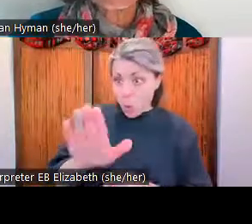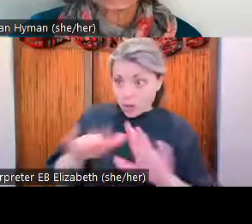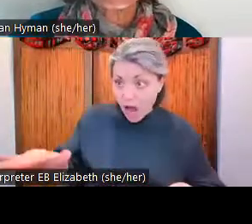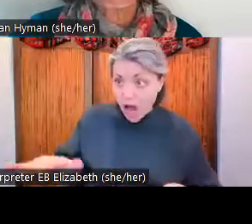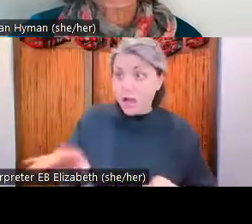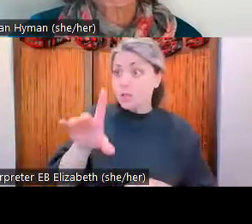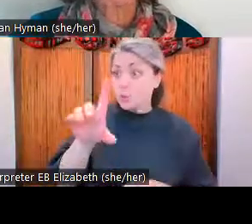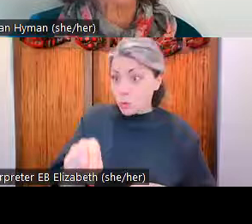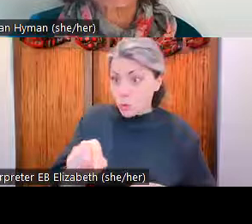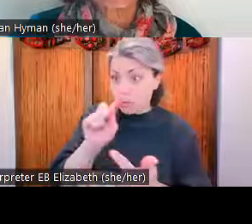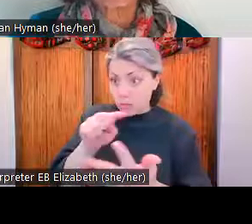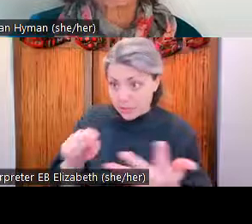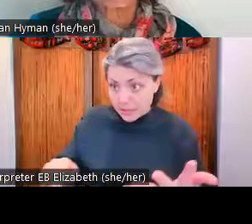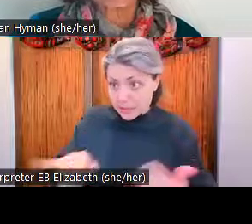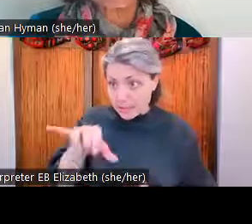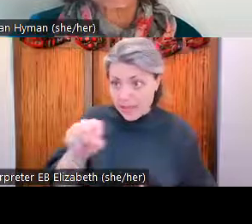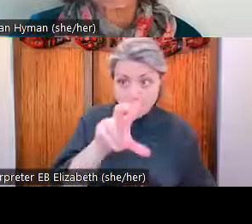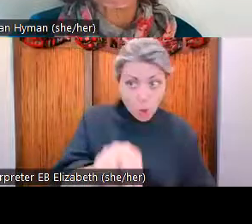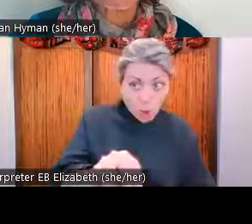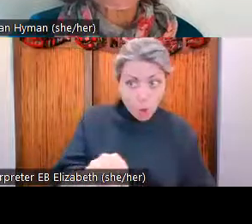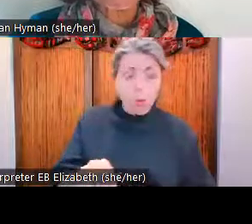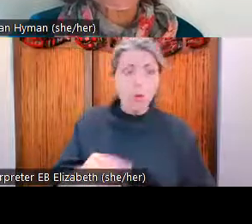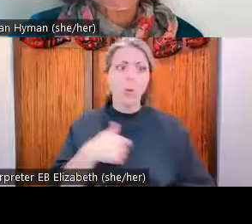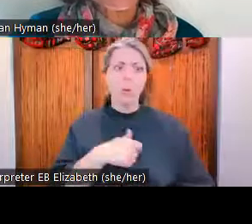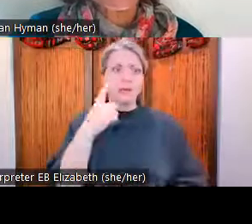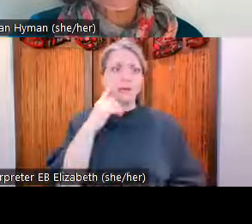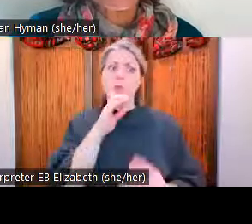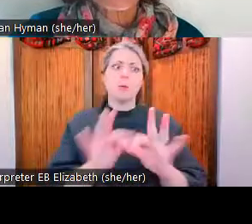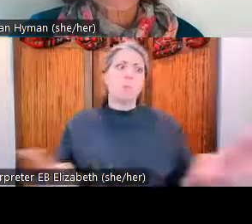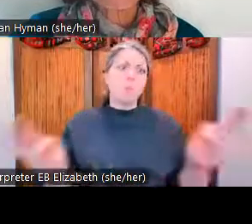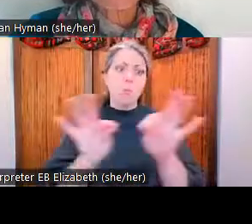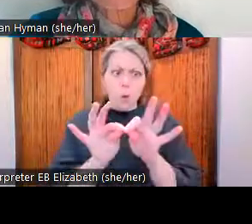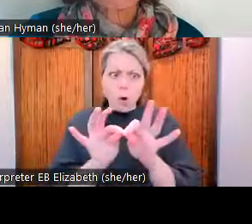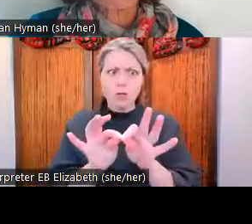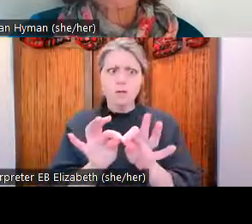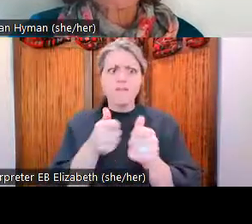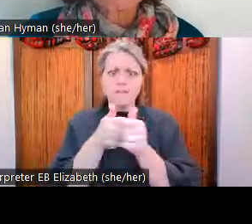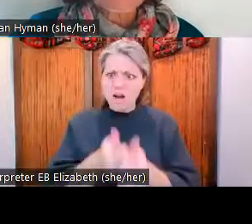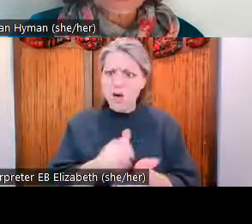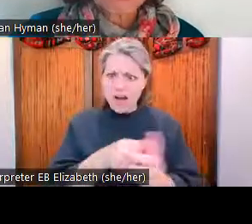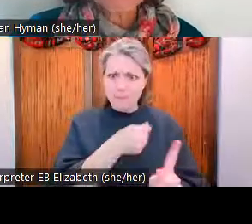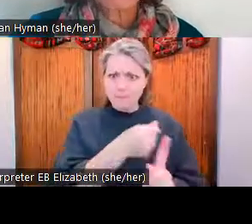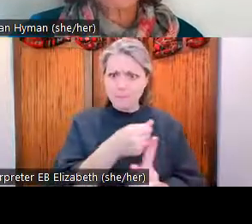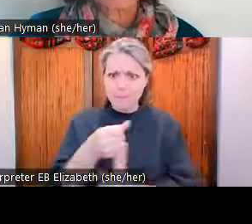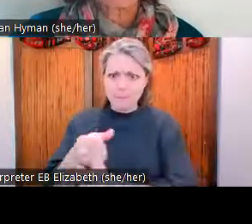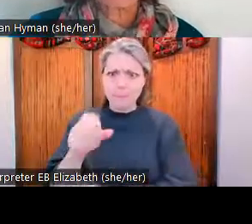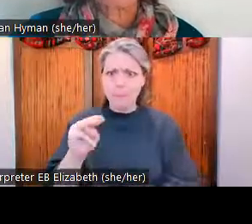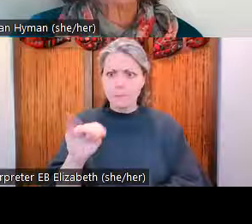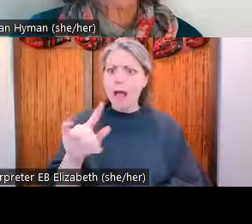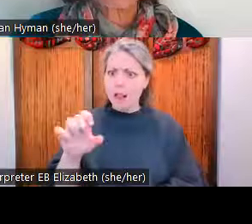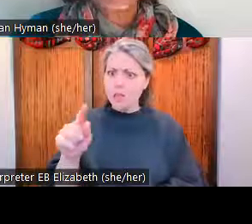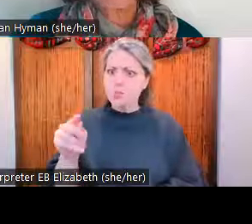your observations extraordinarily seriously. What's become a real push